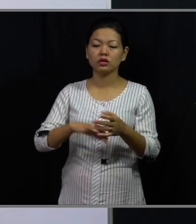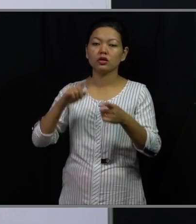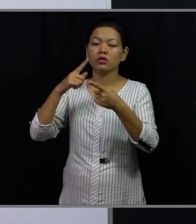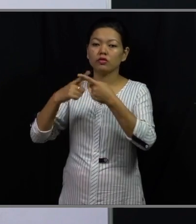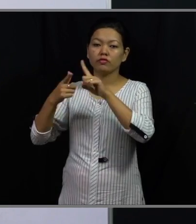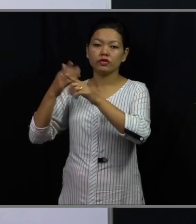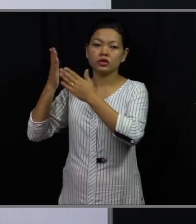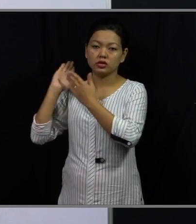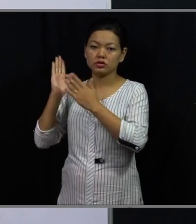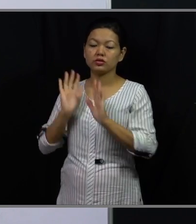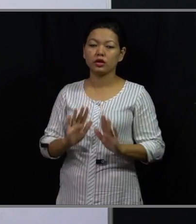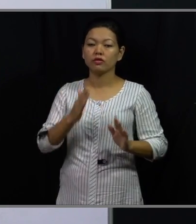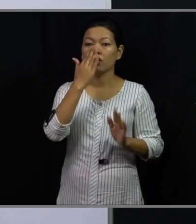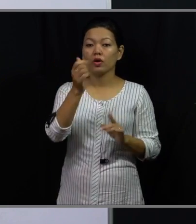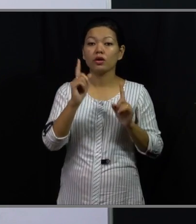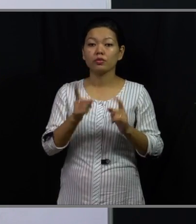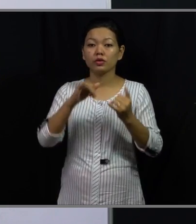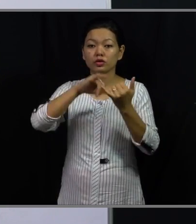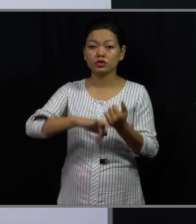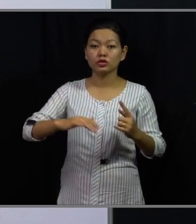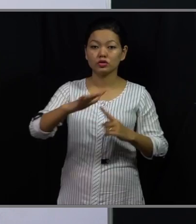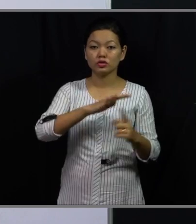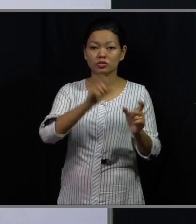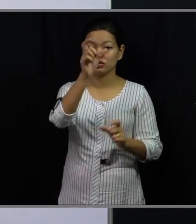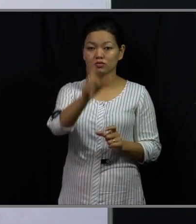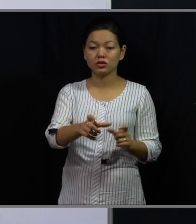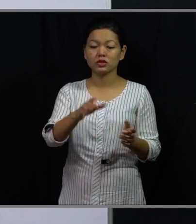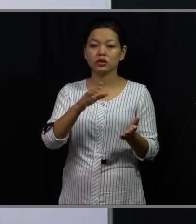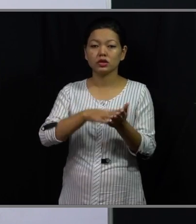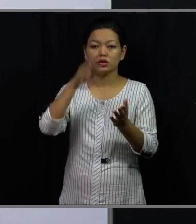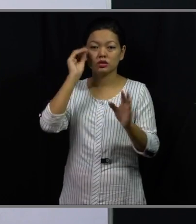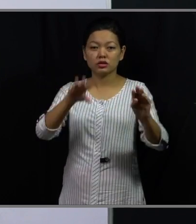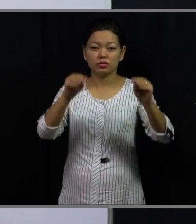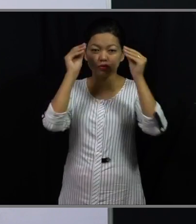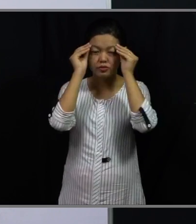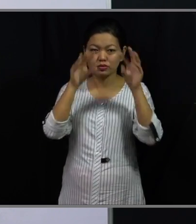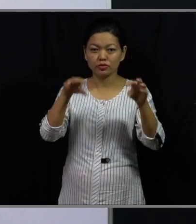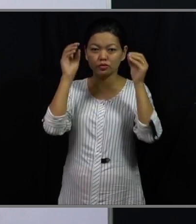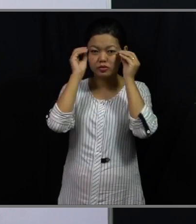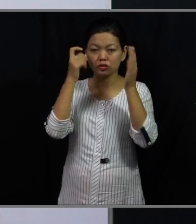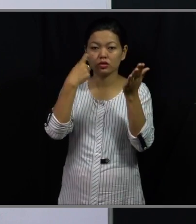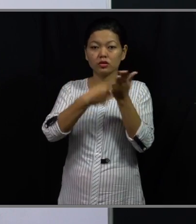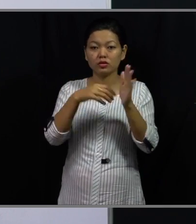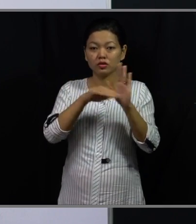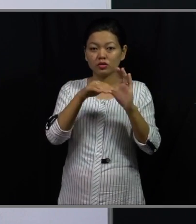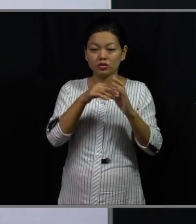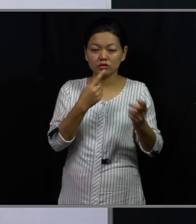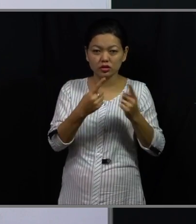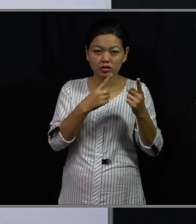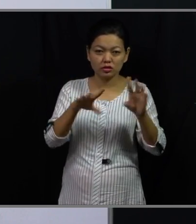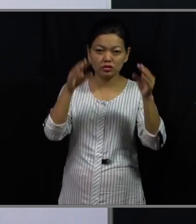and sociology as well. Now, the first difference, okay, is the time frame.